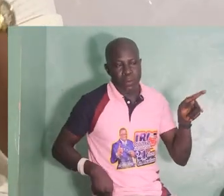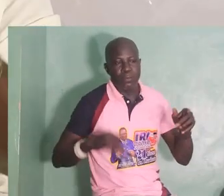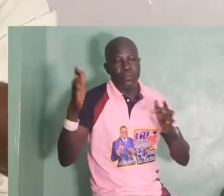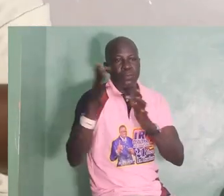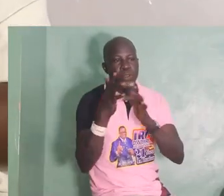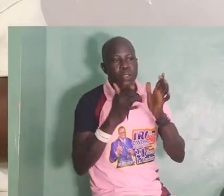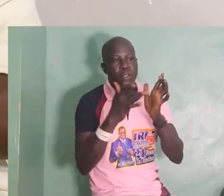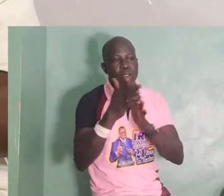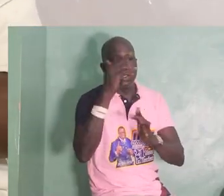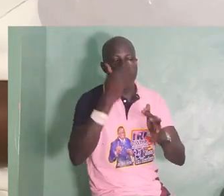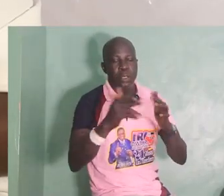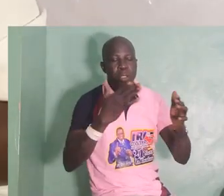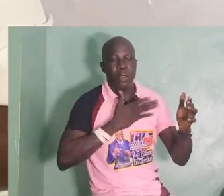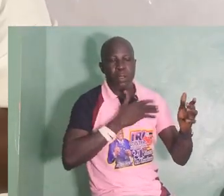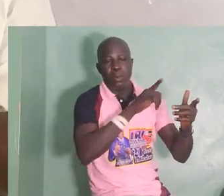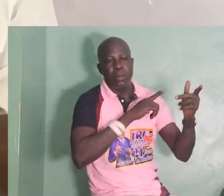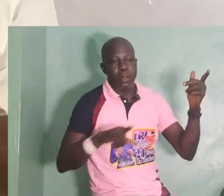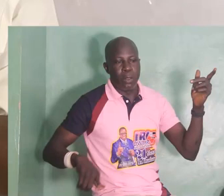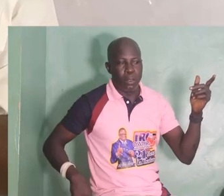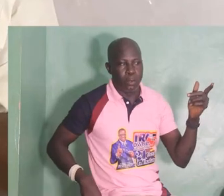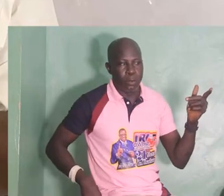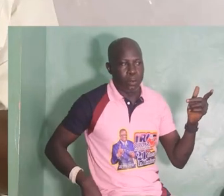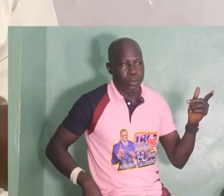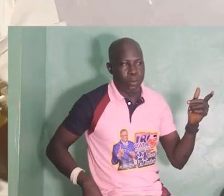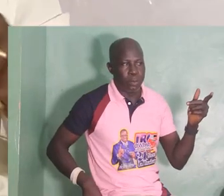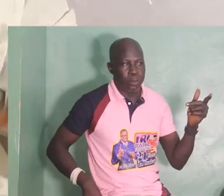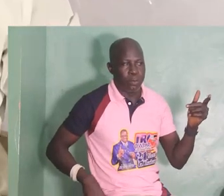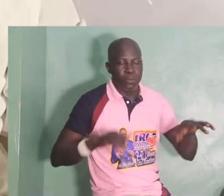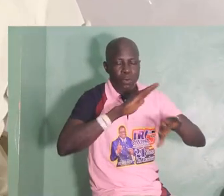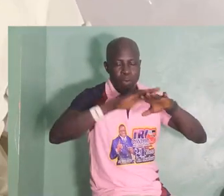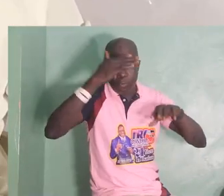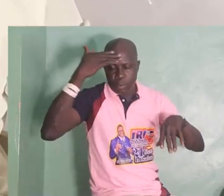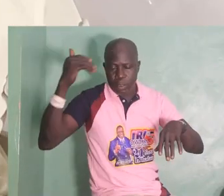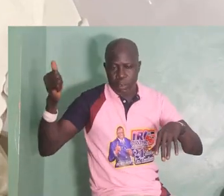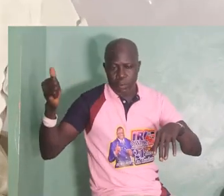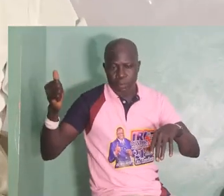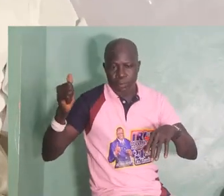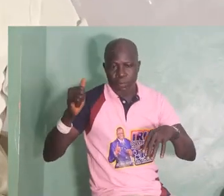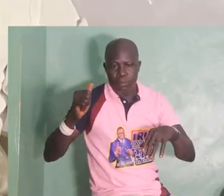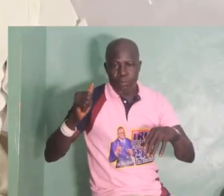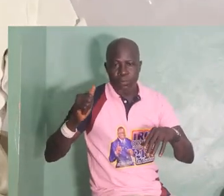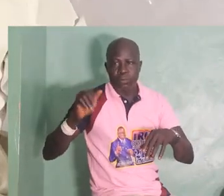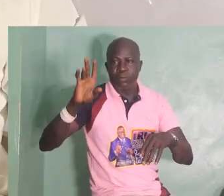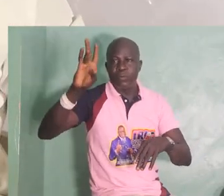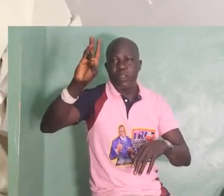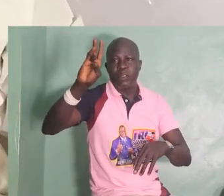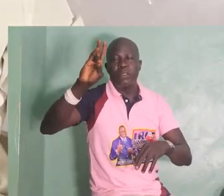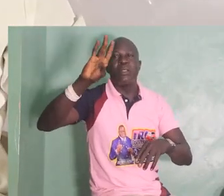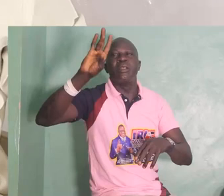came. Yes, Uluawa. In Jesus' name, my Lord. Ah, remember, don't forget. It's so you're